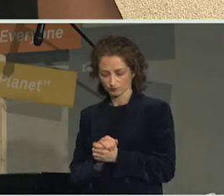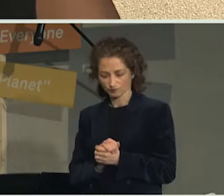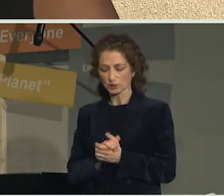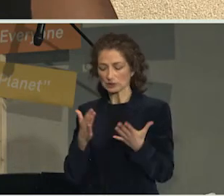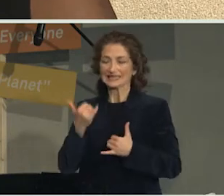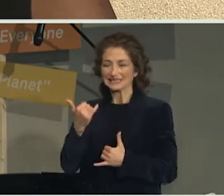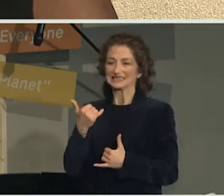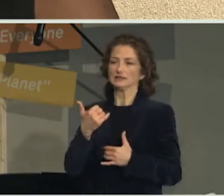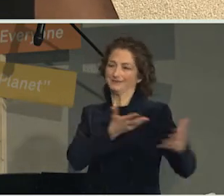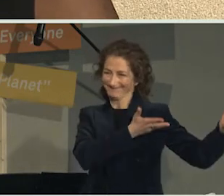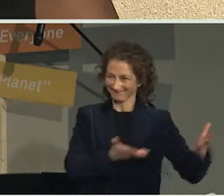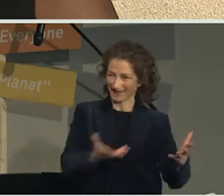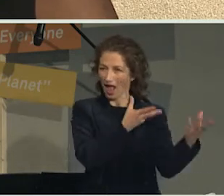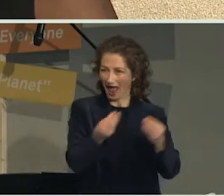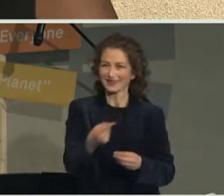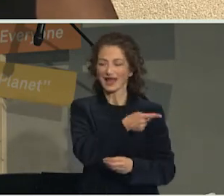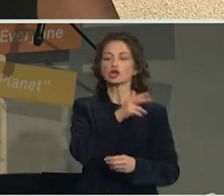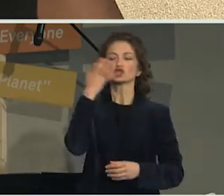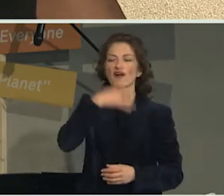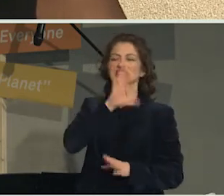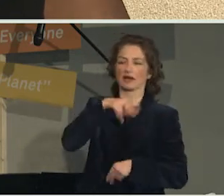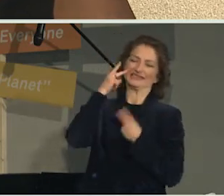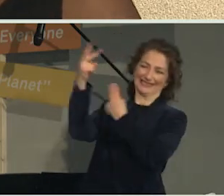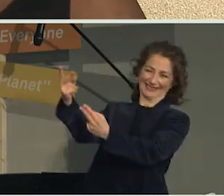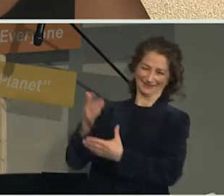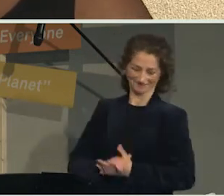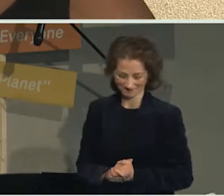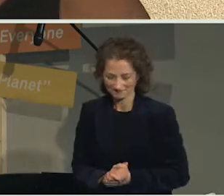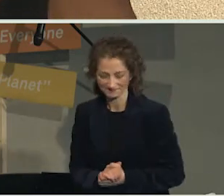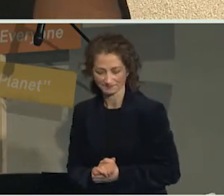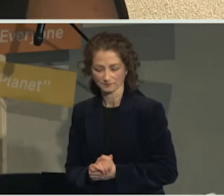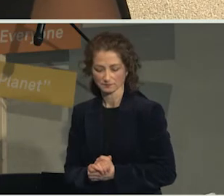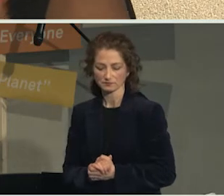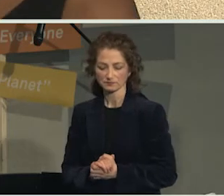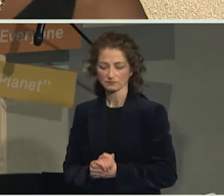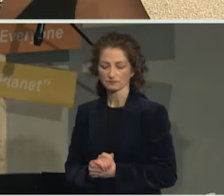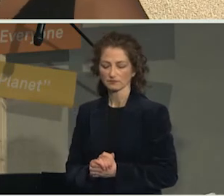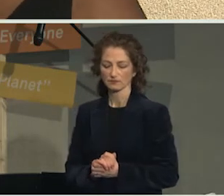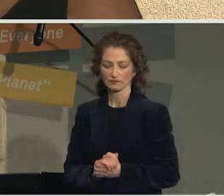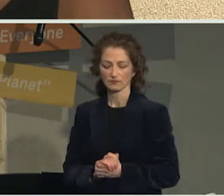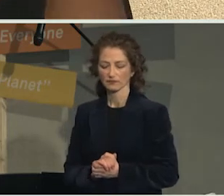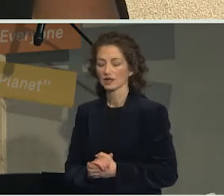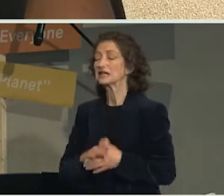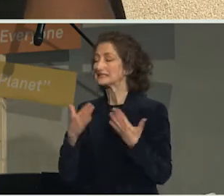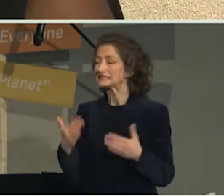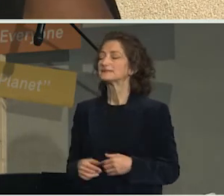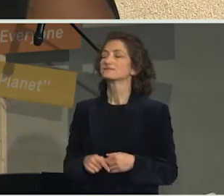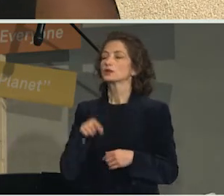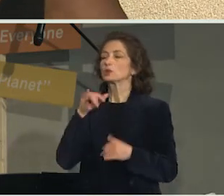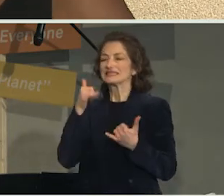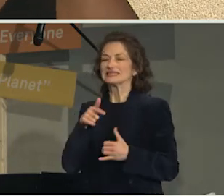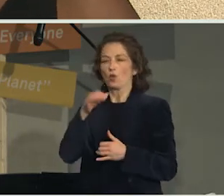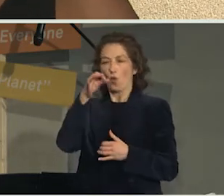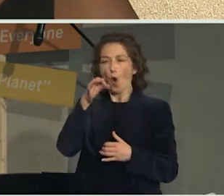witness. Our friend made good on a promise extended over the course of the year to visit this now fabled place, inviting